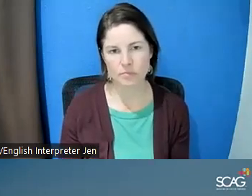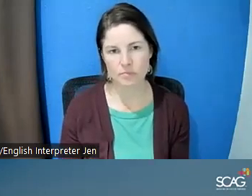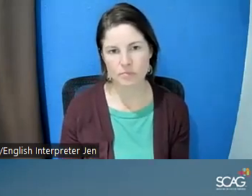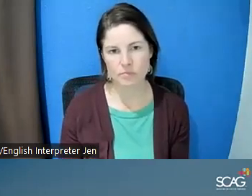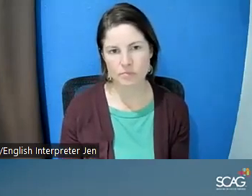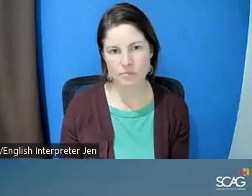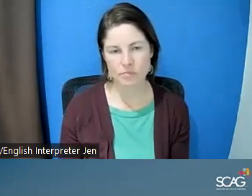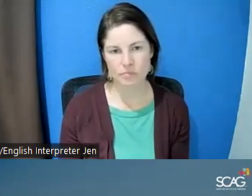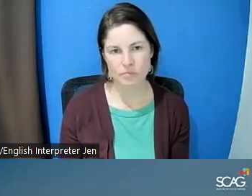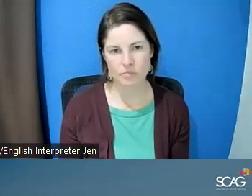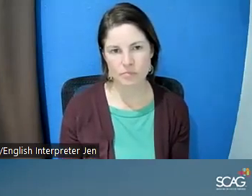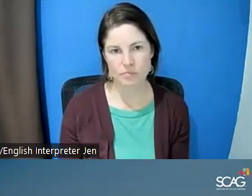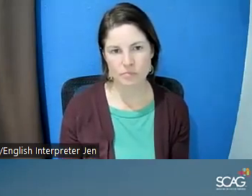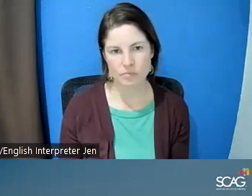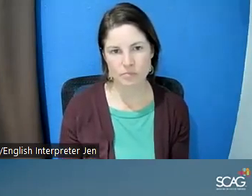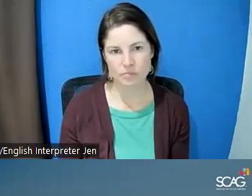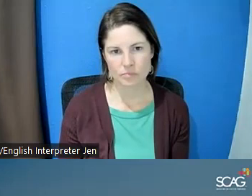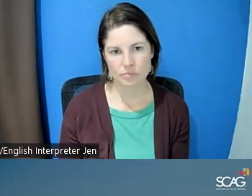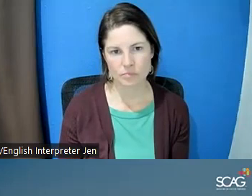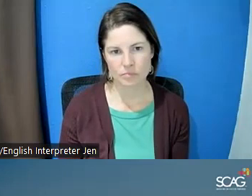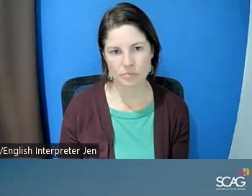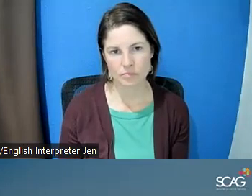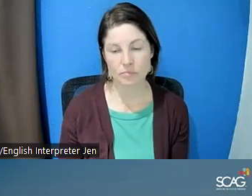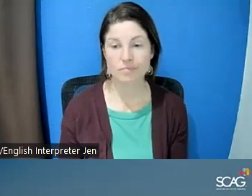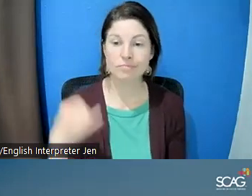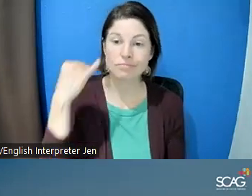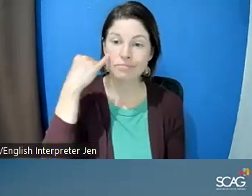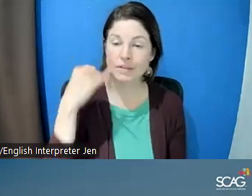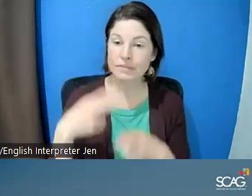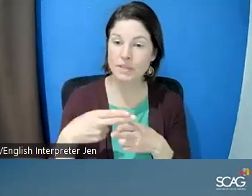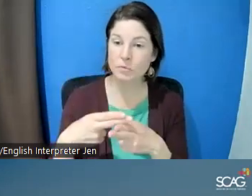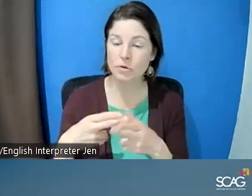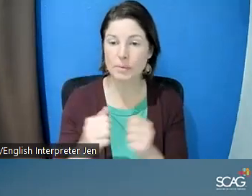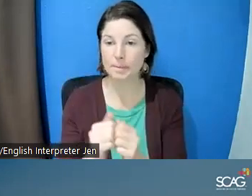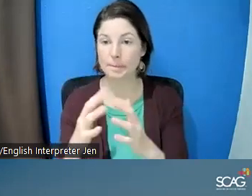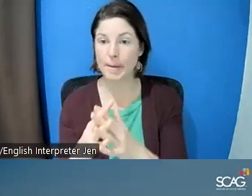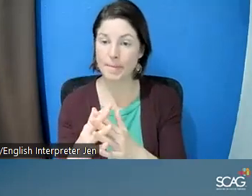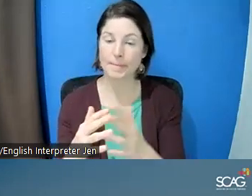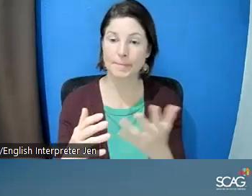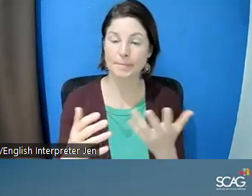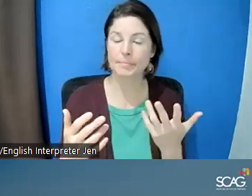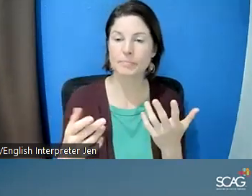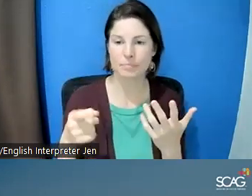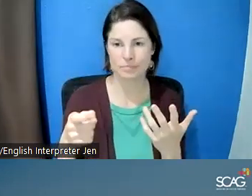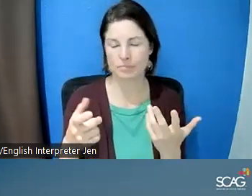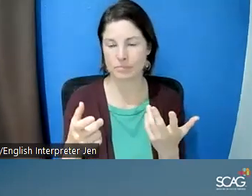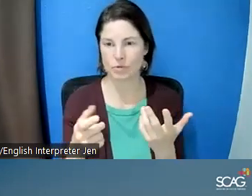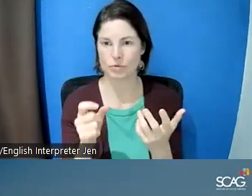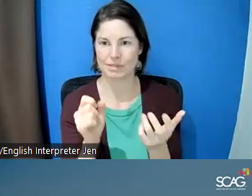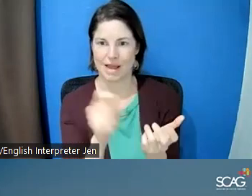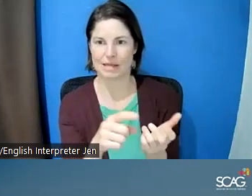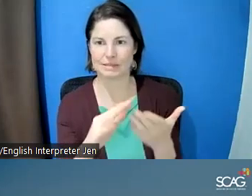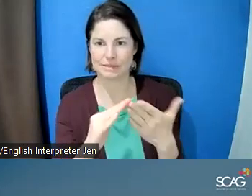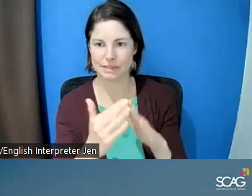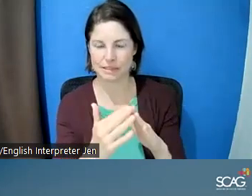be a pop-up demonstration, temporary demonstration, like require permits, because one, we could provide